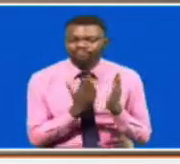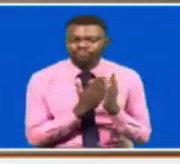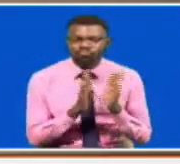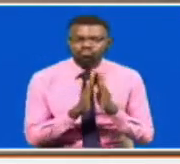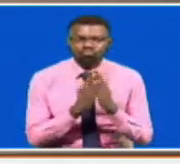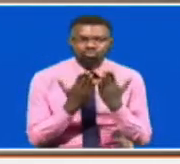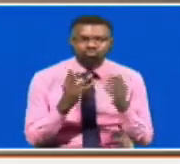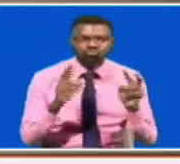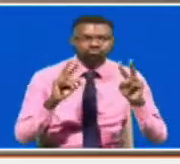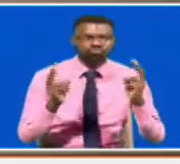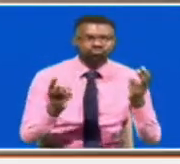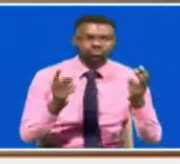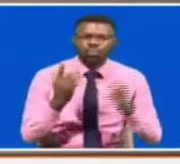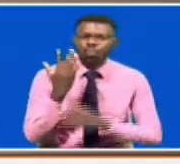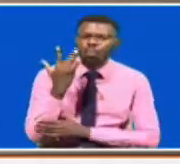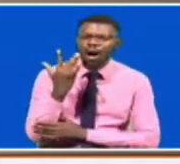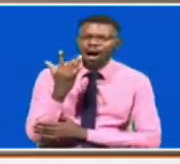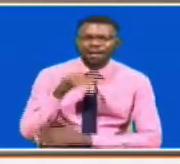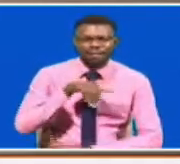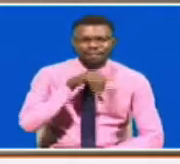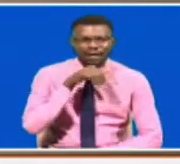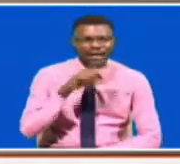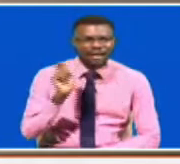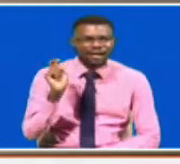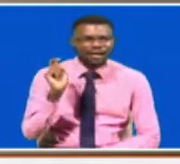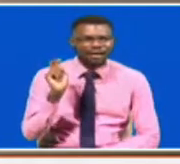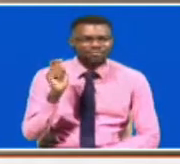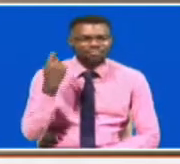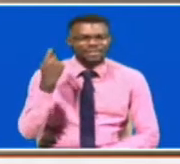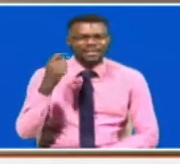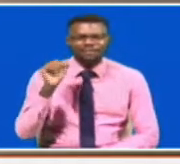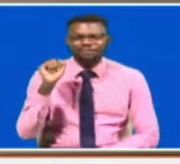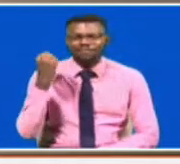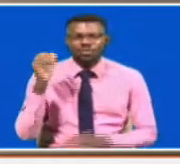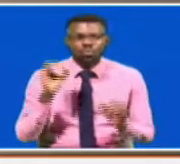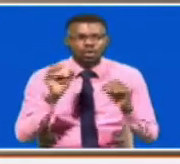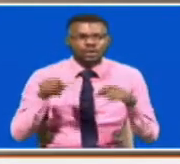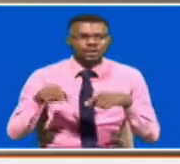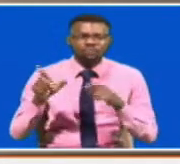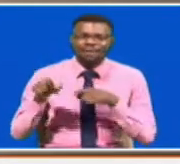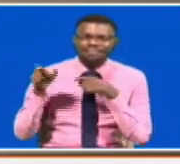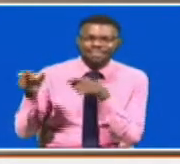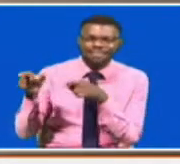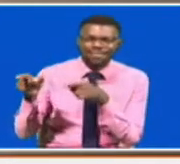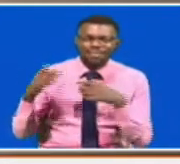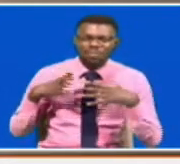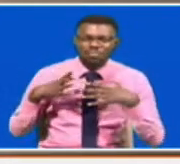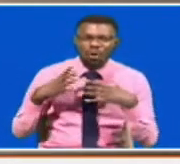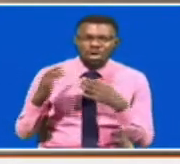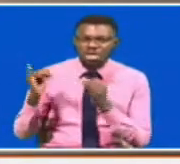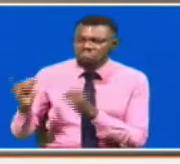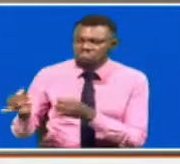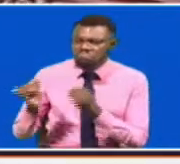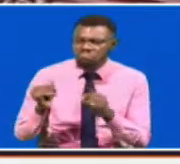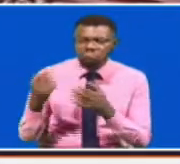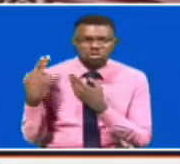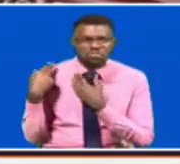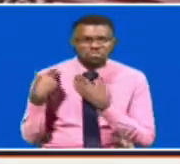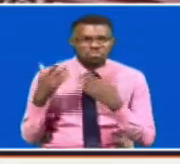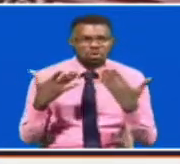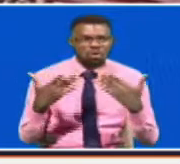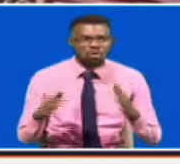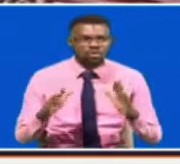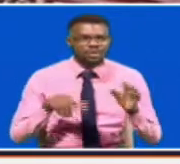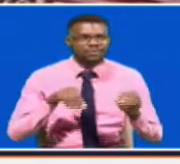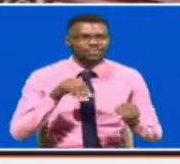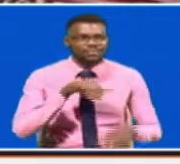titled Why Baba Is Not the Fifth, Kanchori named individuals he claims were responsible for Raila's loss. He